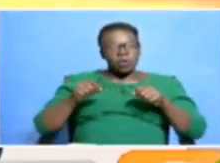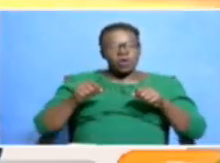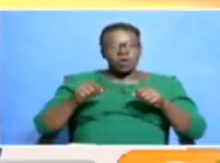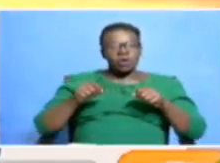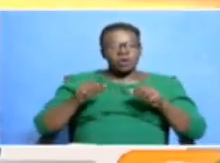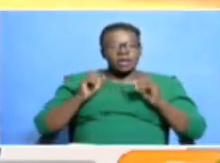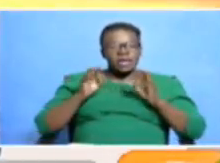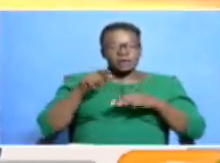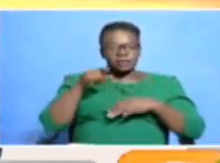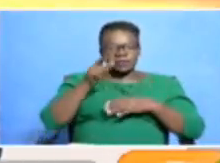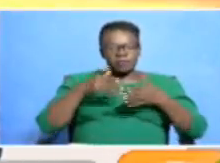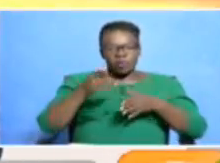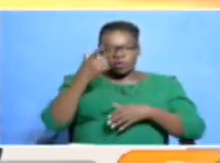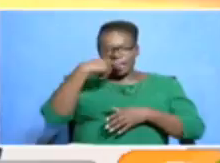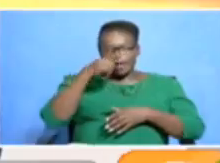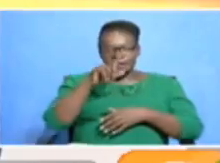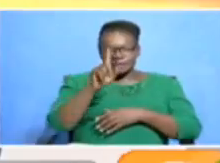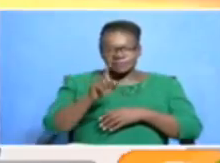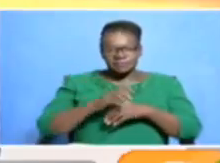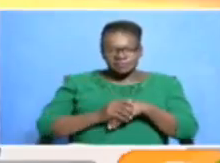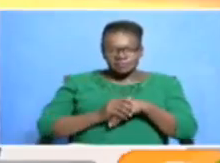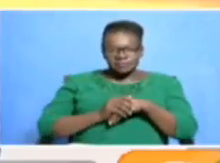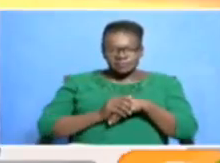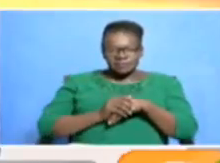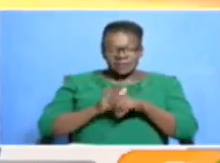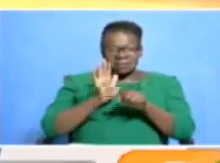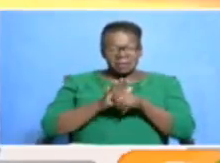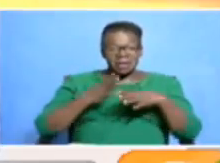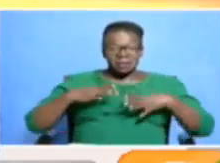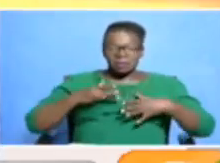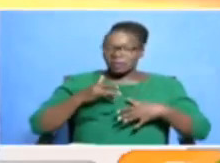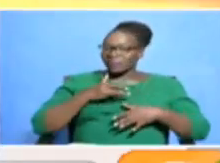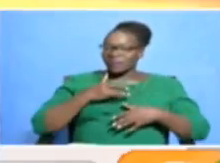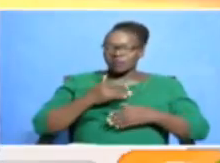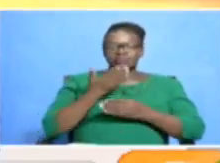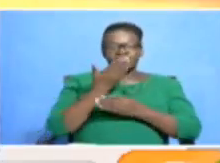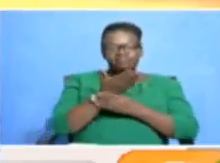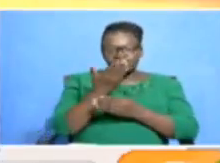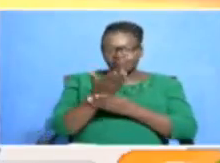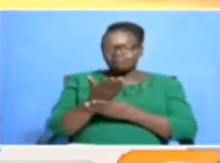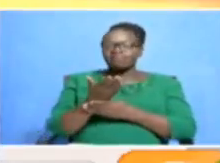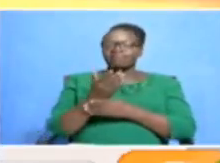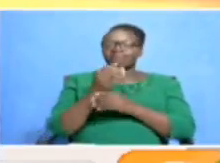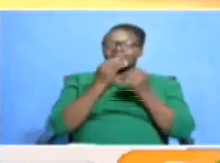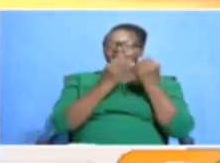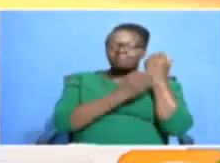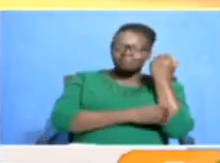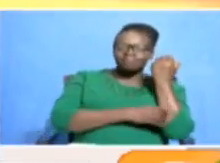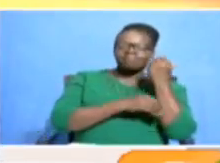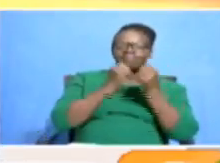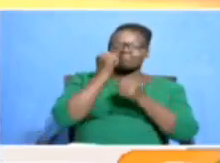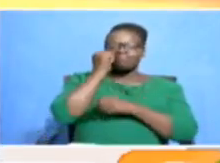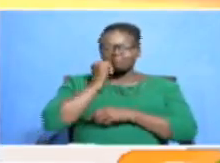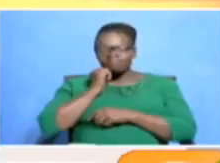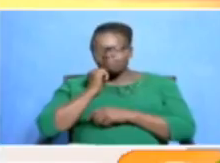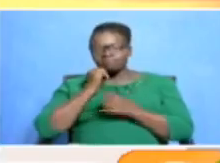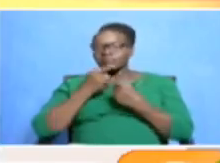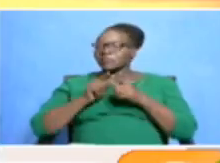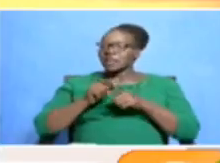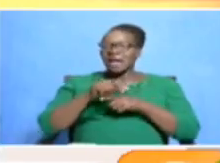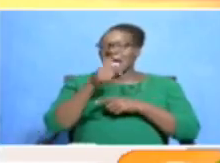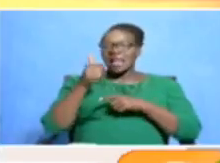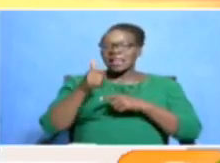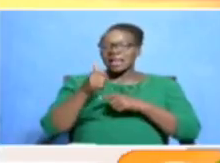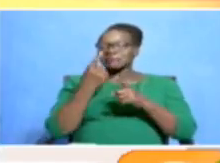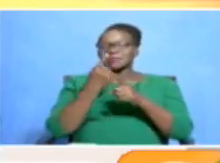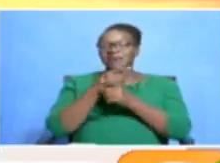what life would be like if you were born blind? Now, for most people, it will mean a life of begging and constant misery, but that is not the case. Citizen TV caught